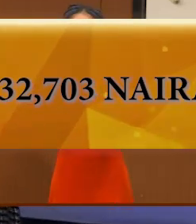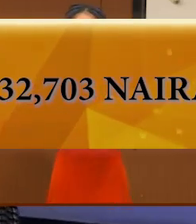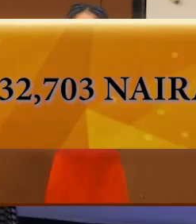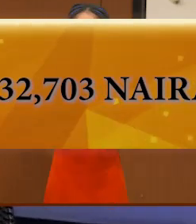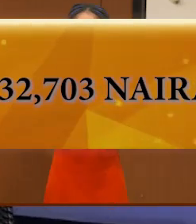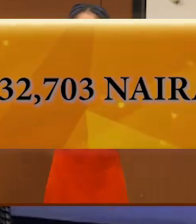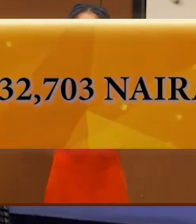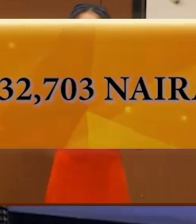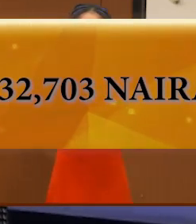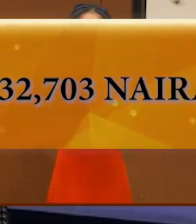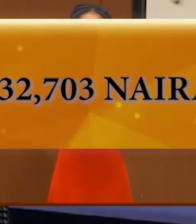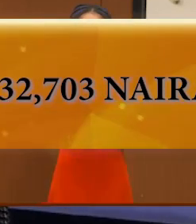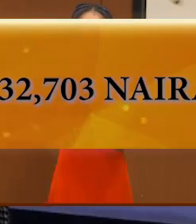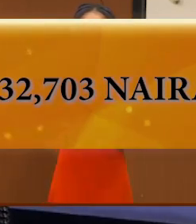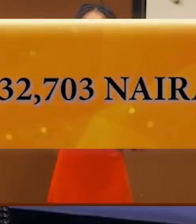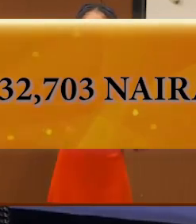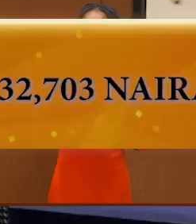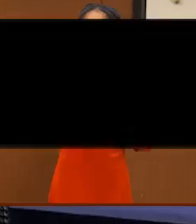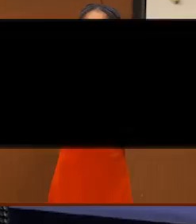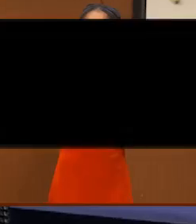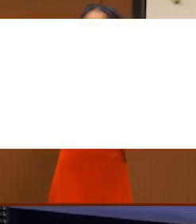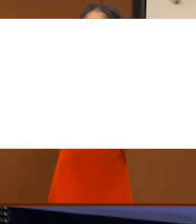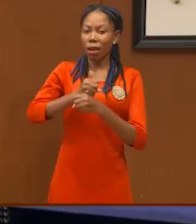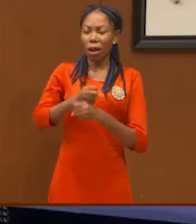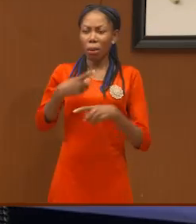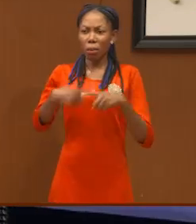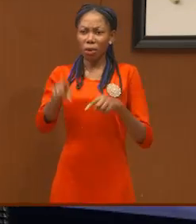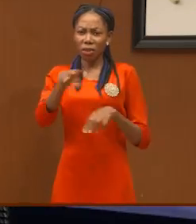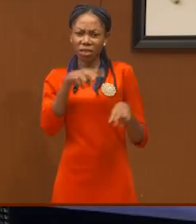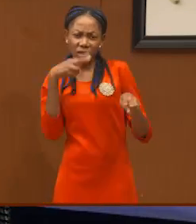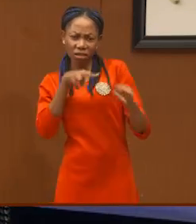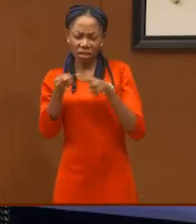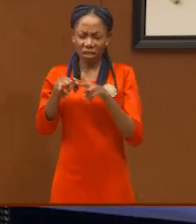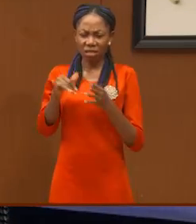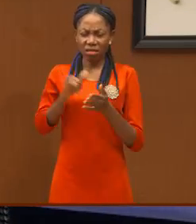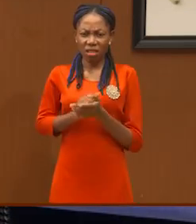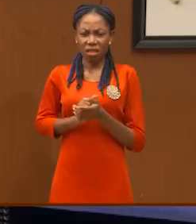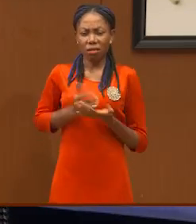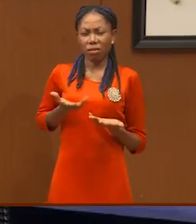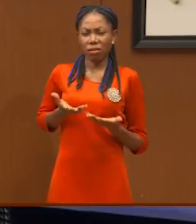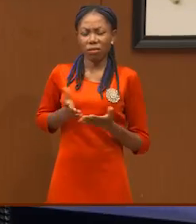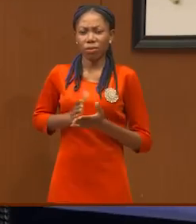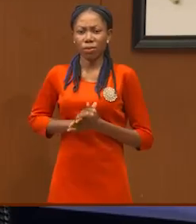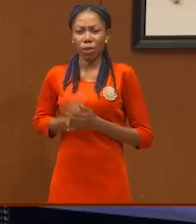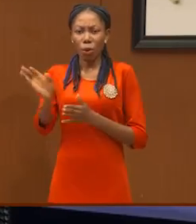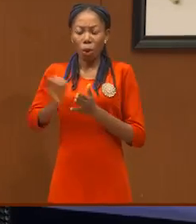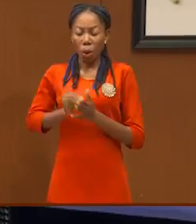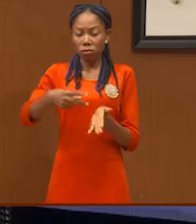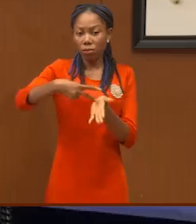like 19, 20 years now, but I noticed some inconsistency in his